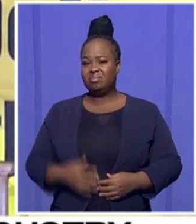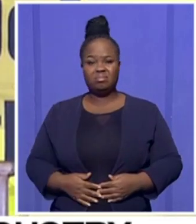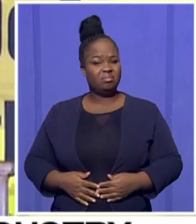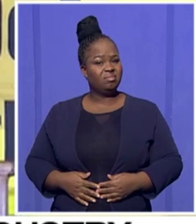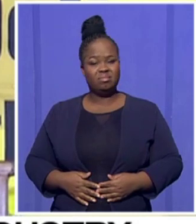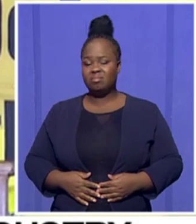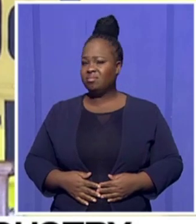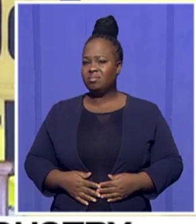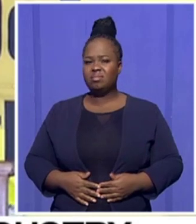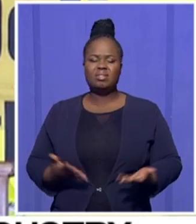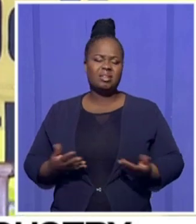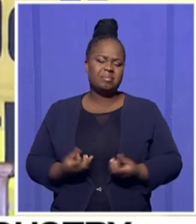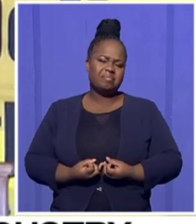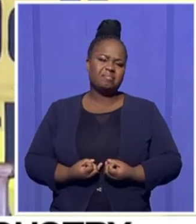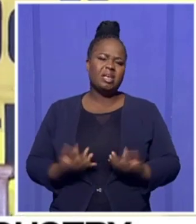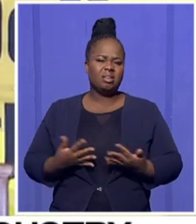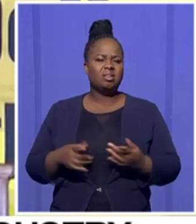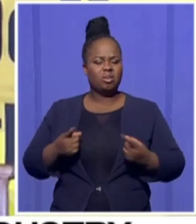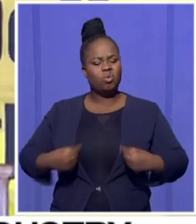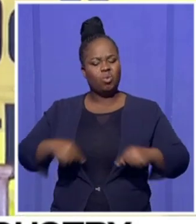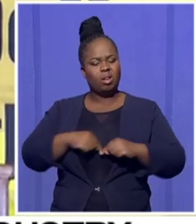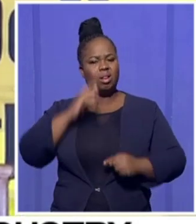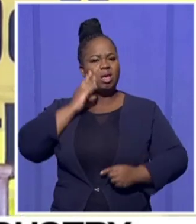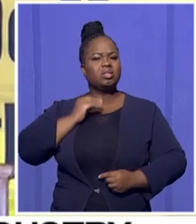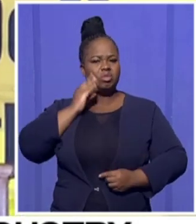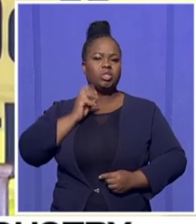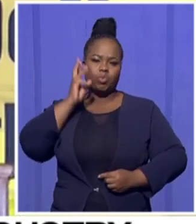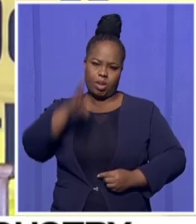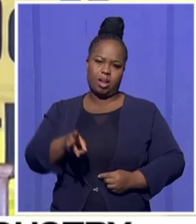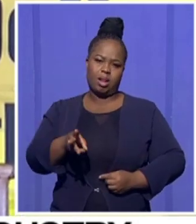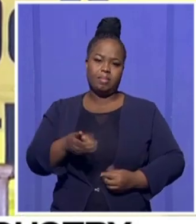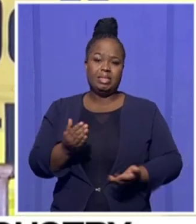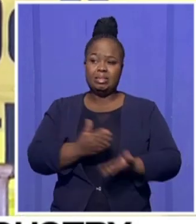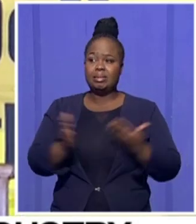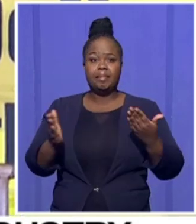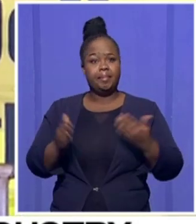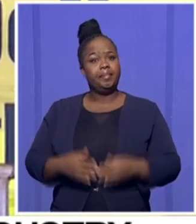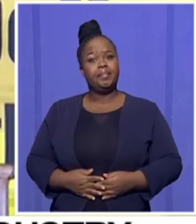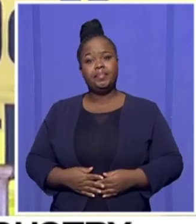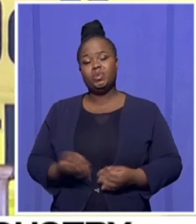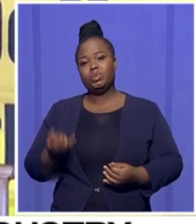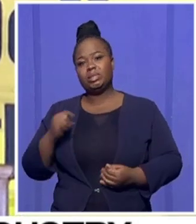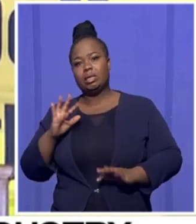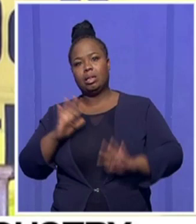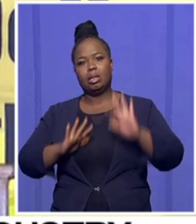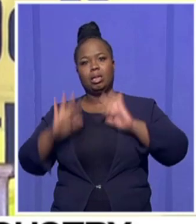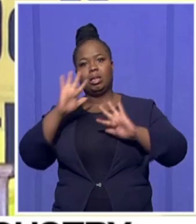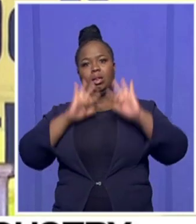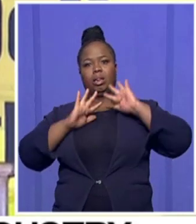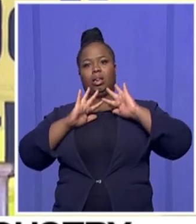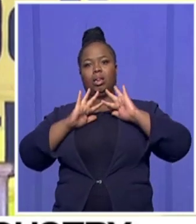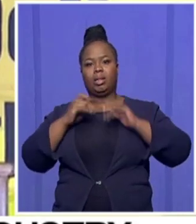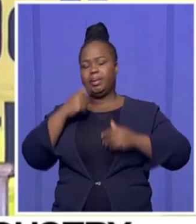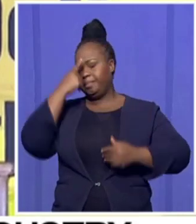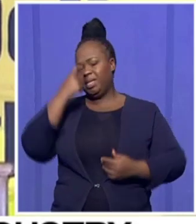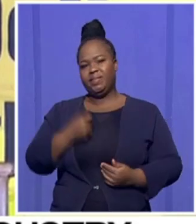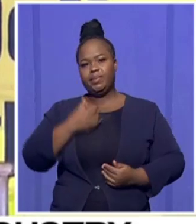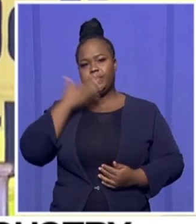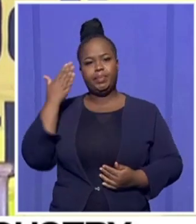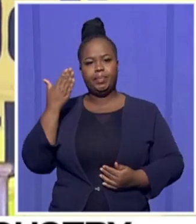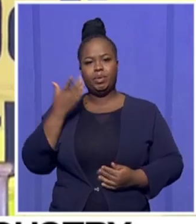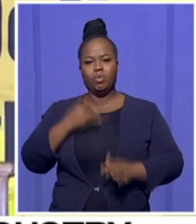case with many of us who are still coming to terms with what has happened to our beloved